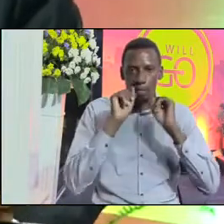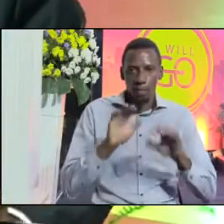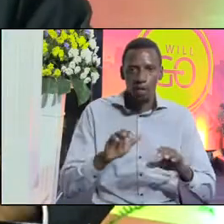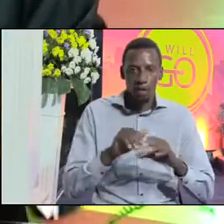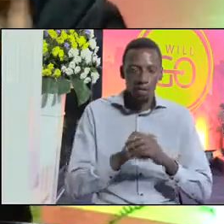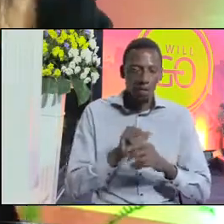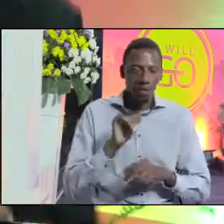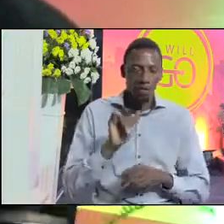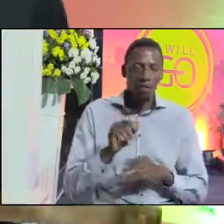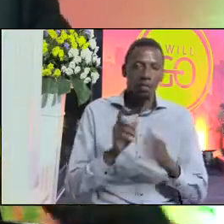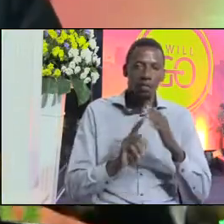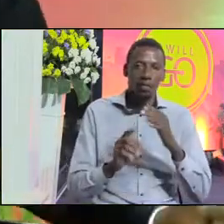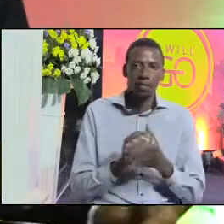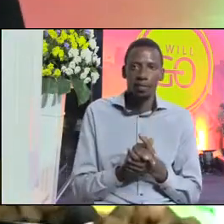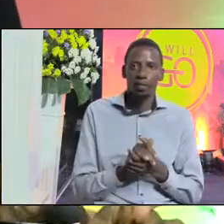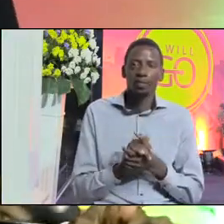ministry.